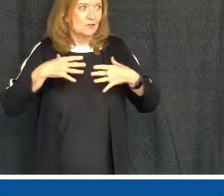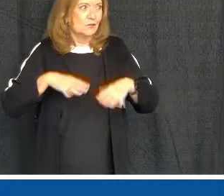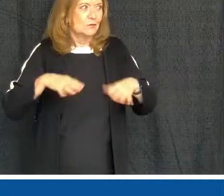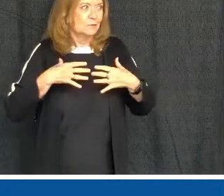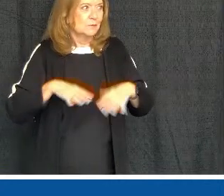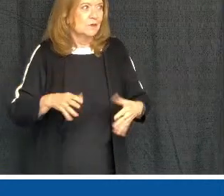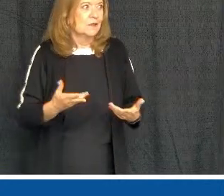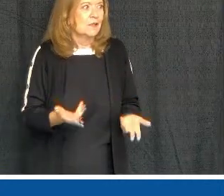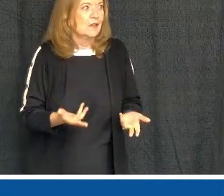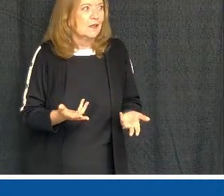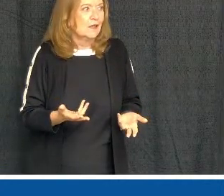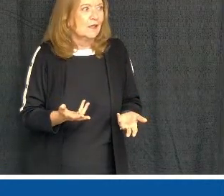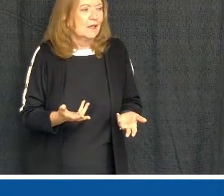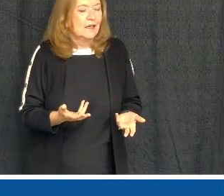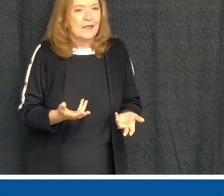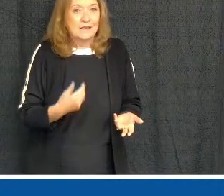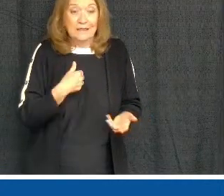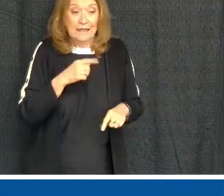get right.